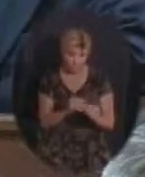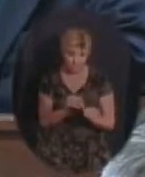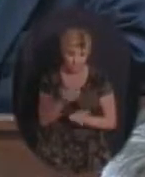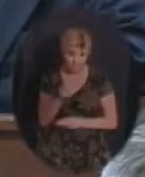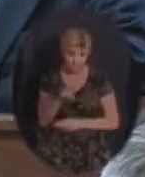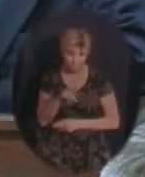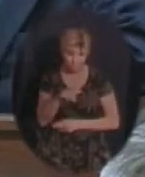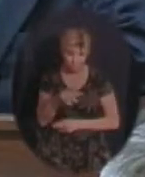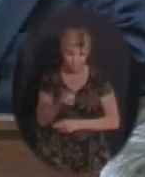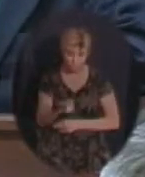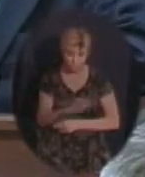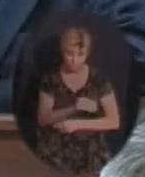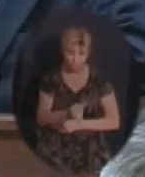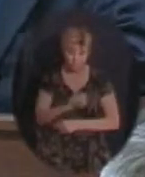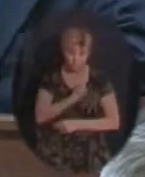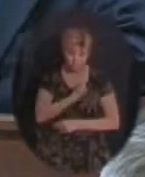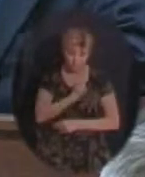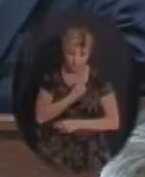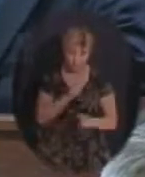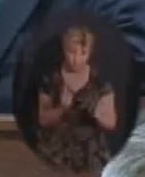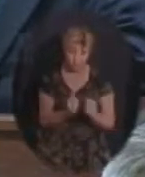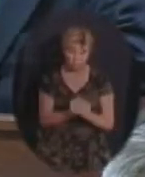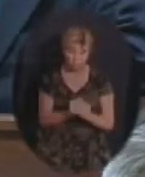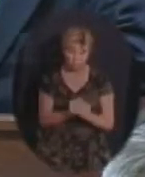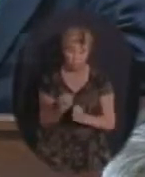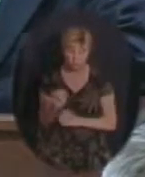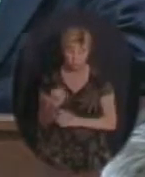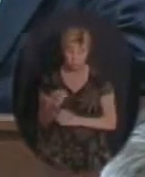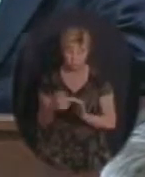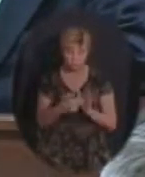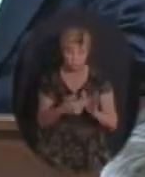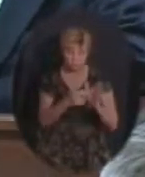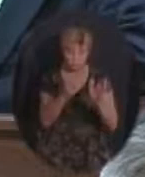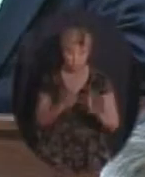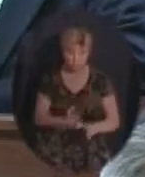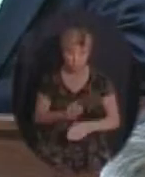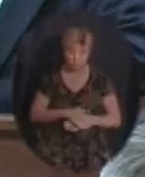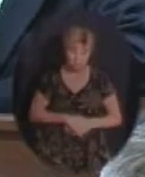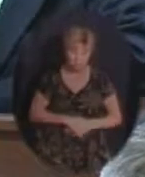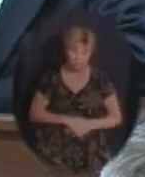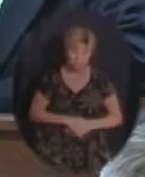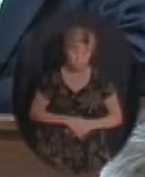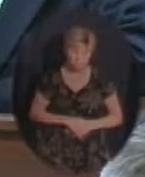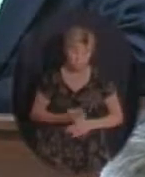myself, to go over the options. We did ask them to solicit